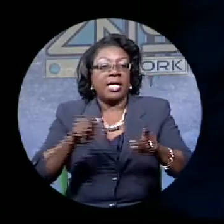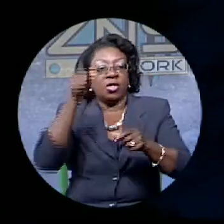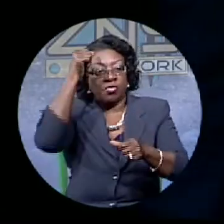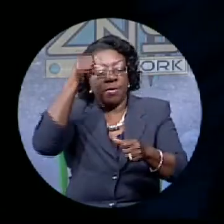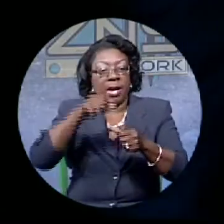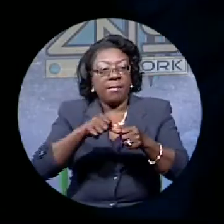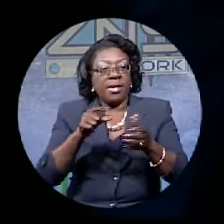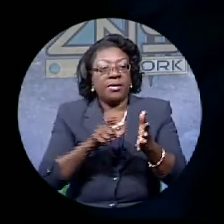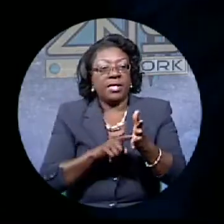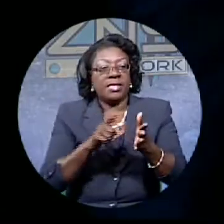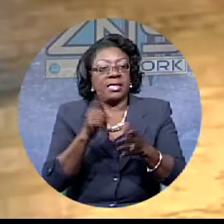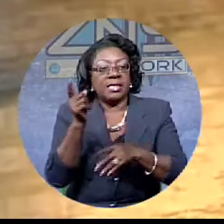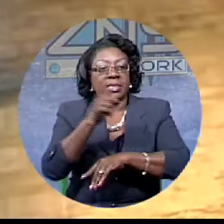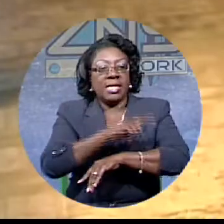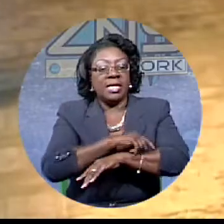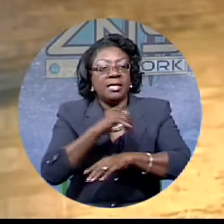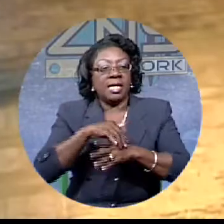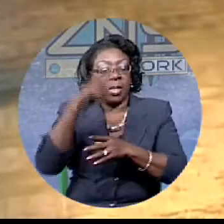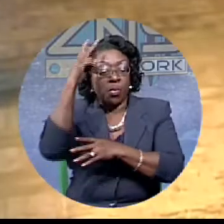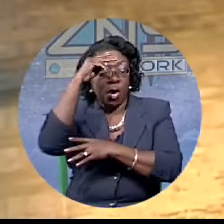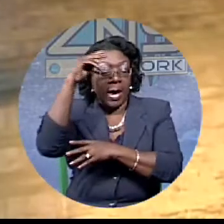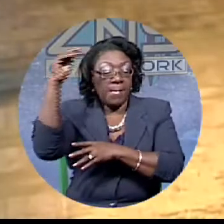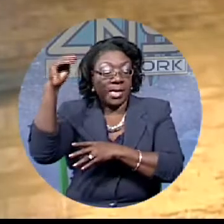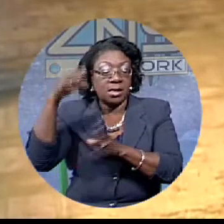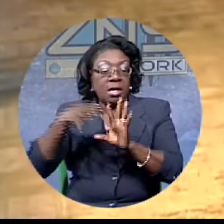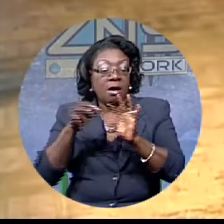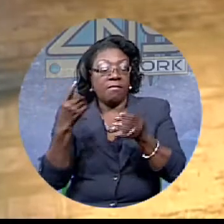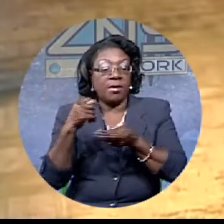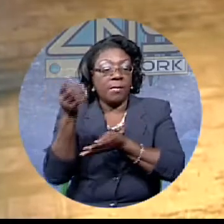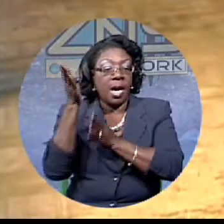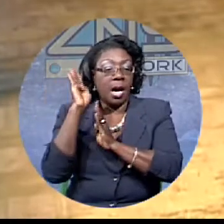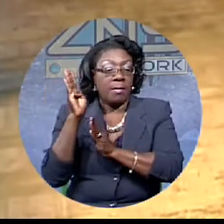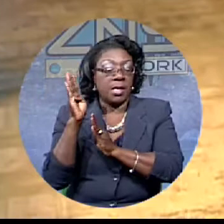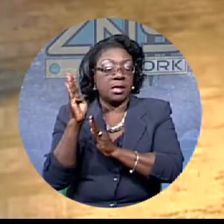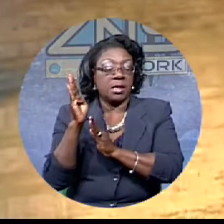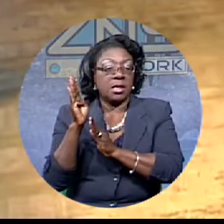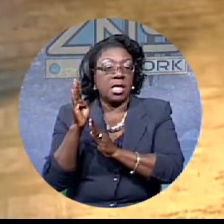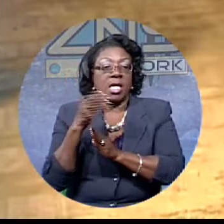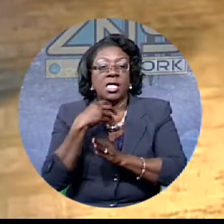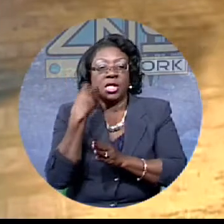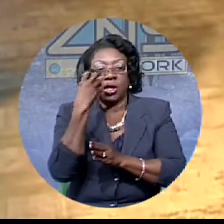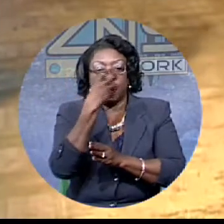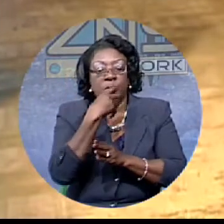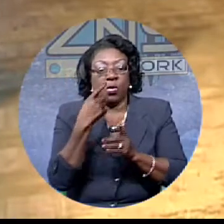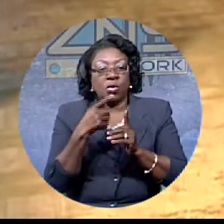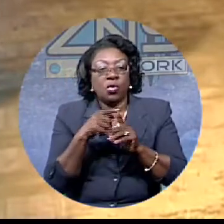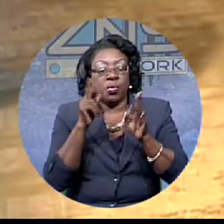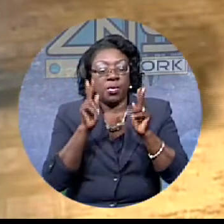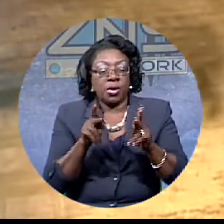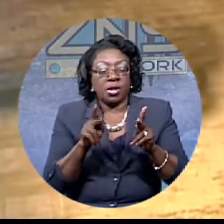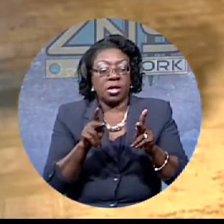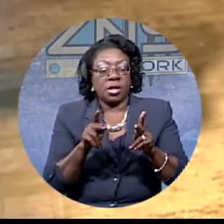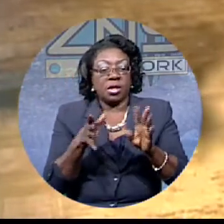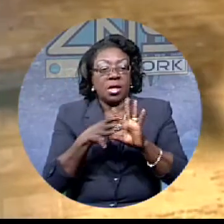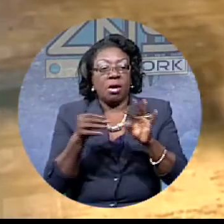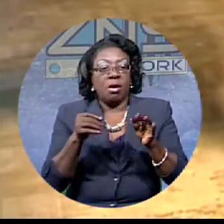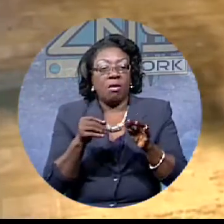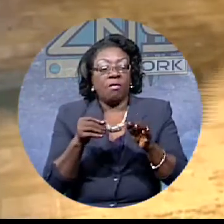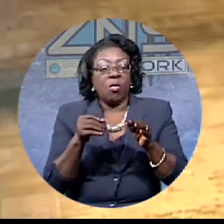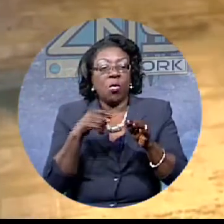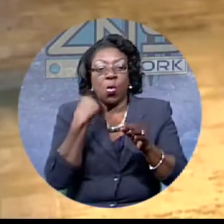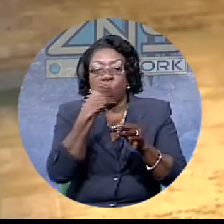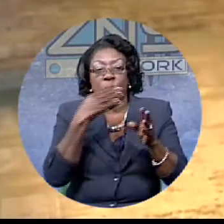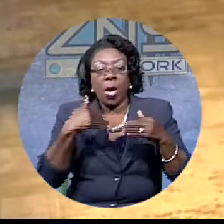this day that the Prime Minister of the Bahamas spoke to persons of means,